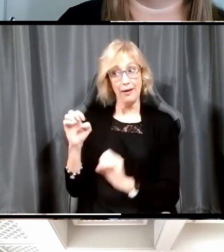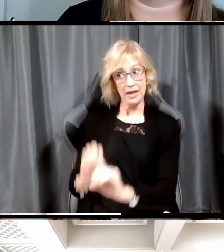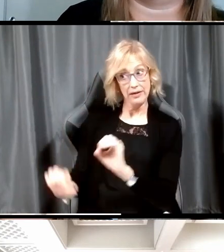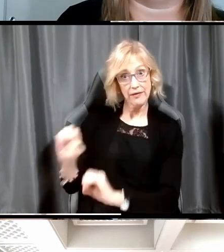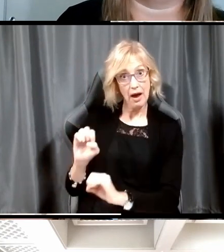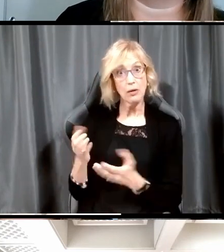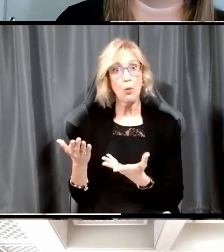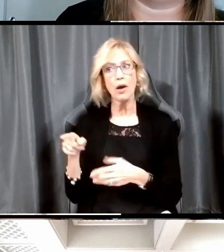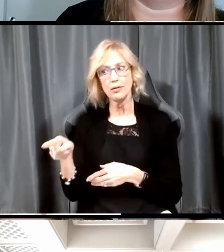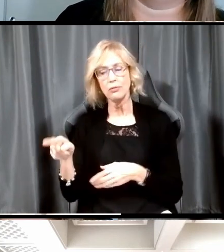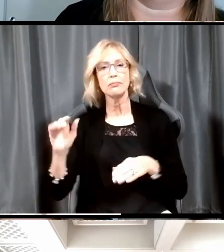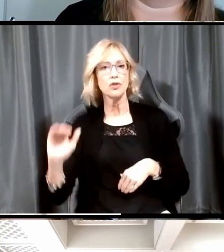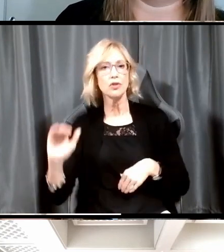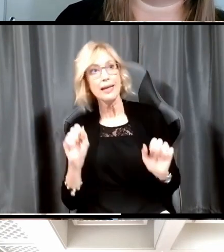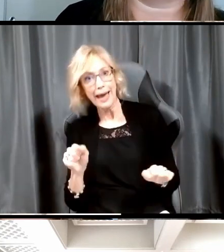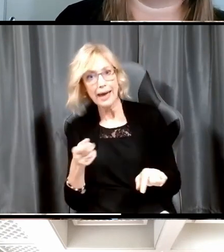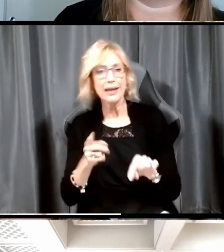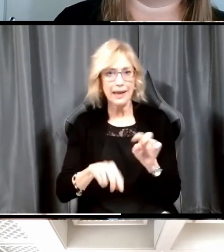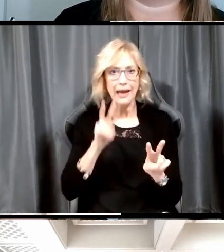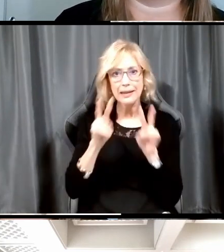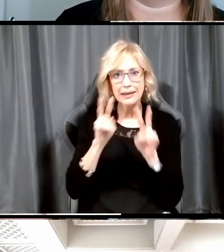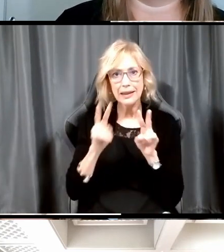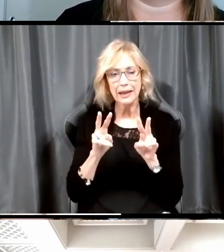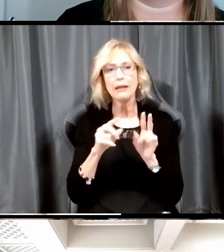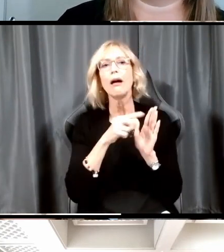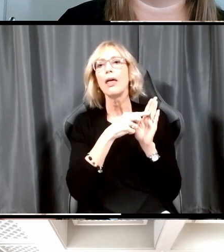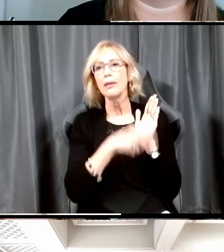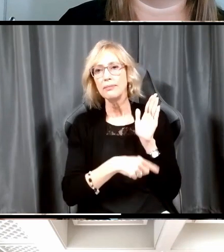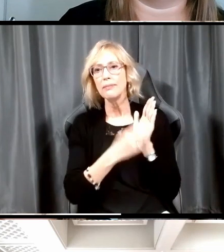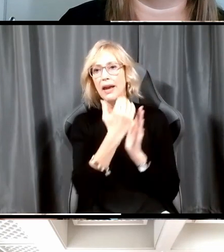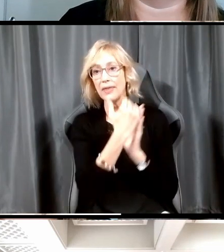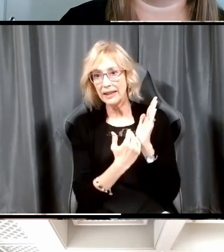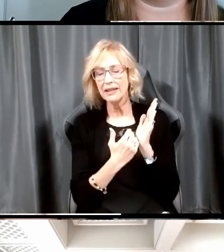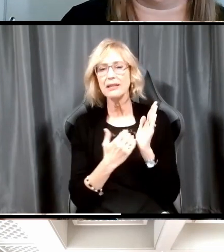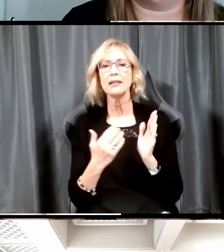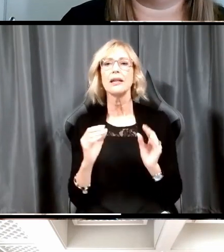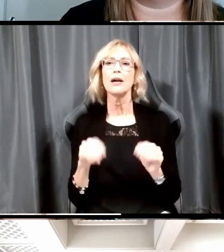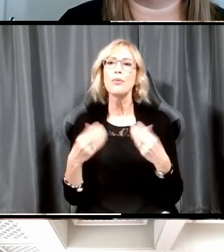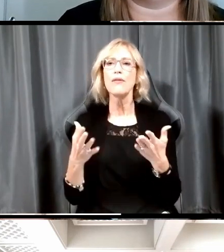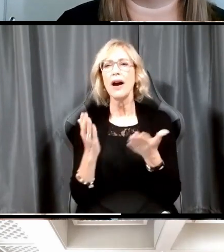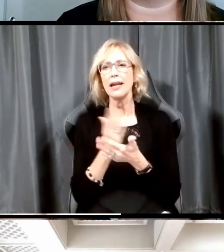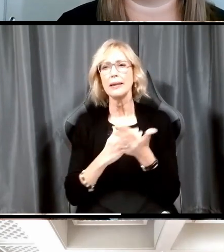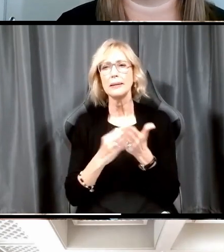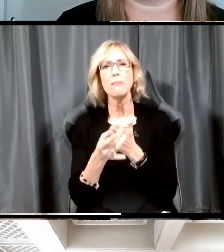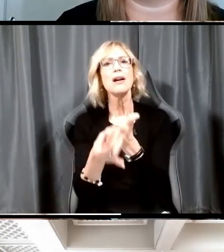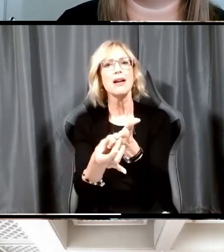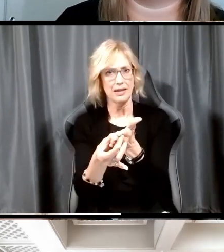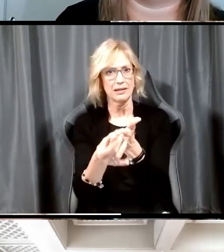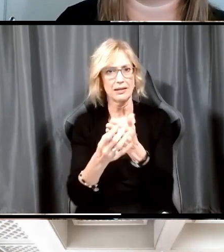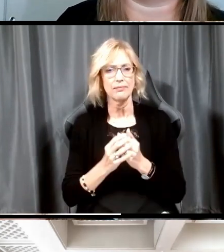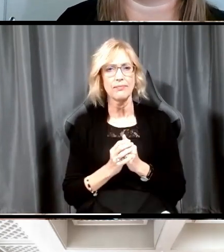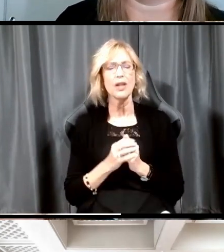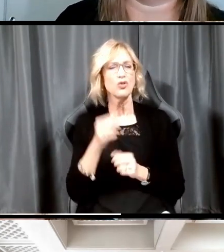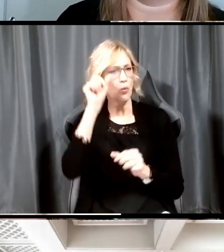the child can and cannot see, these characteristics give us some sort of guidance to it. So that's something